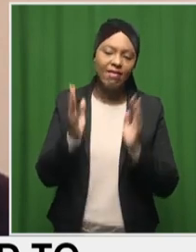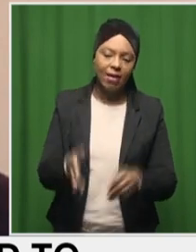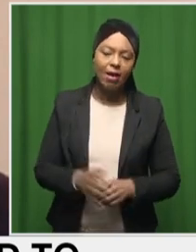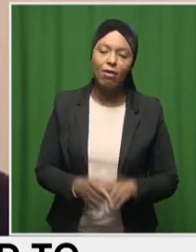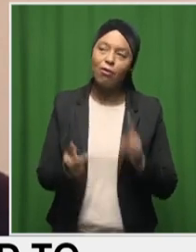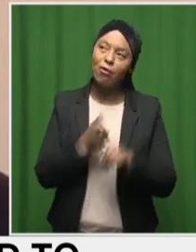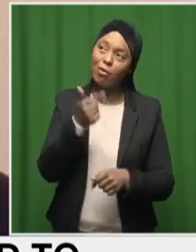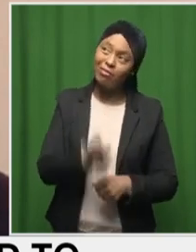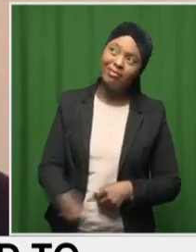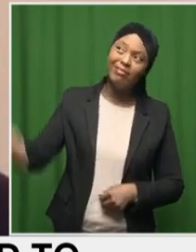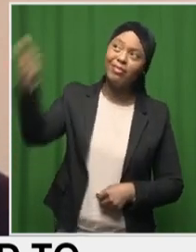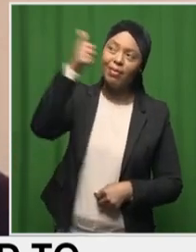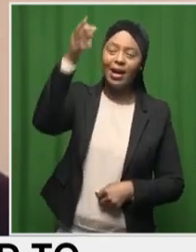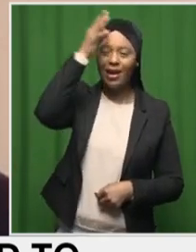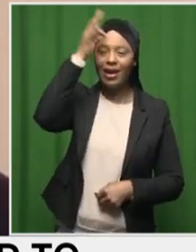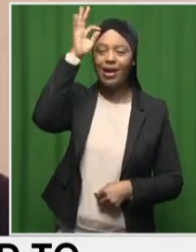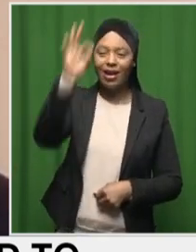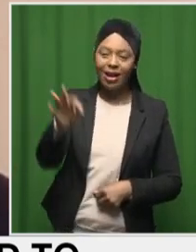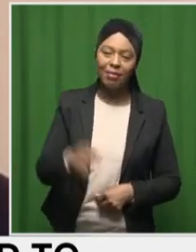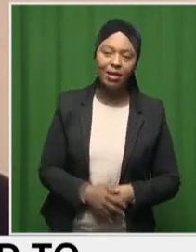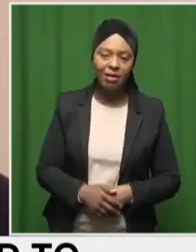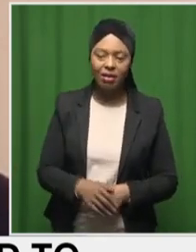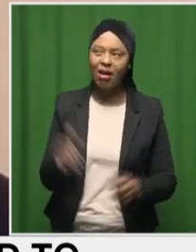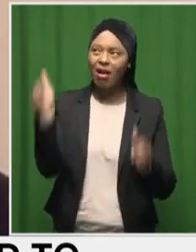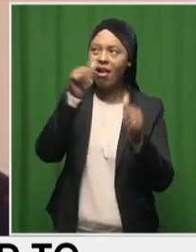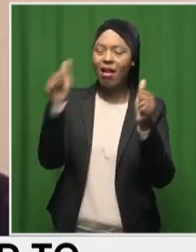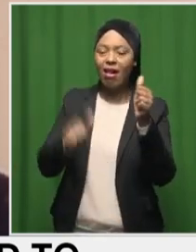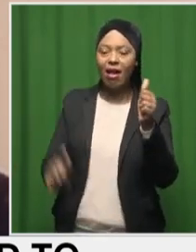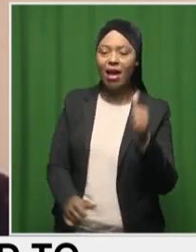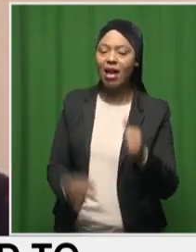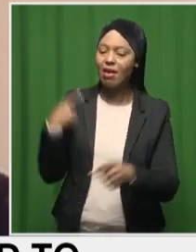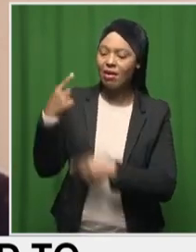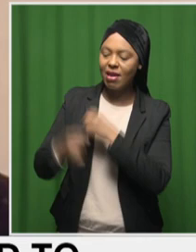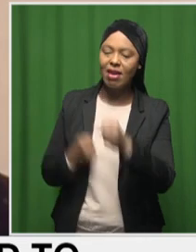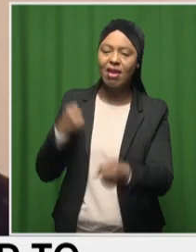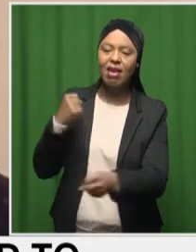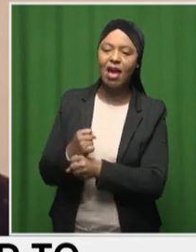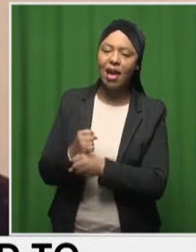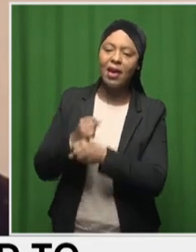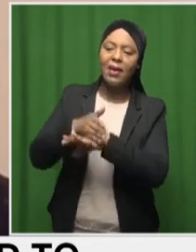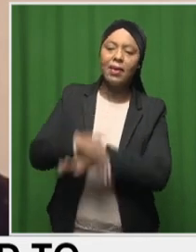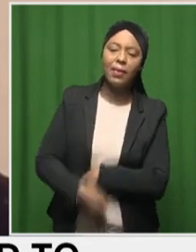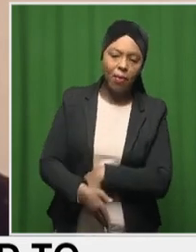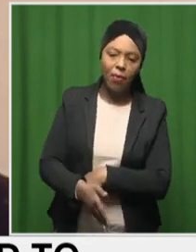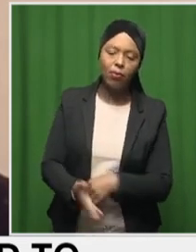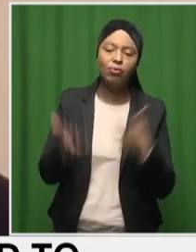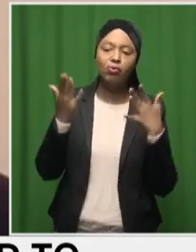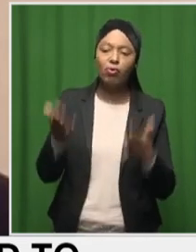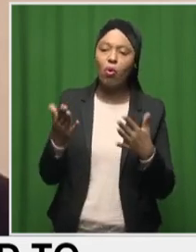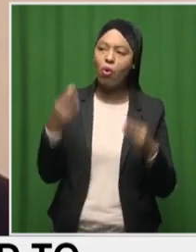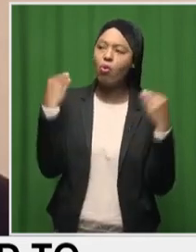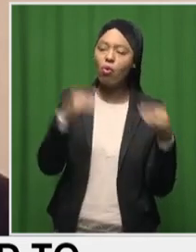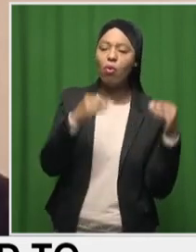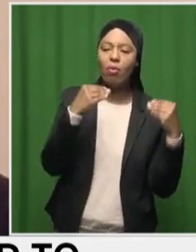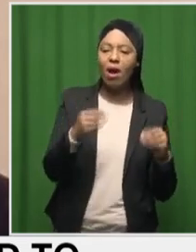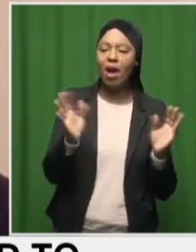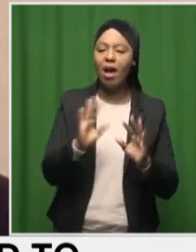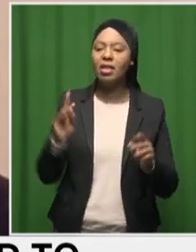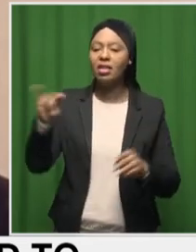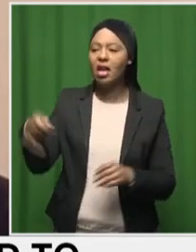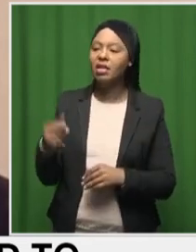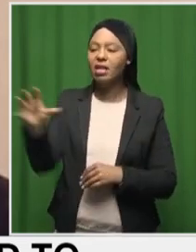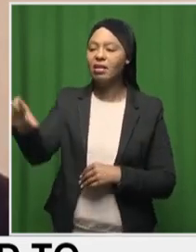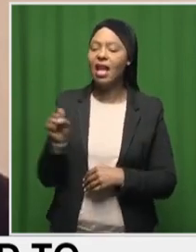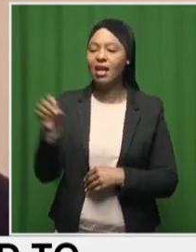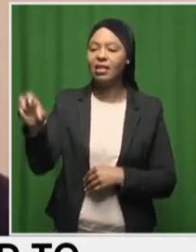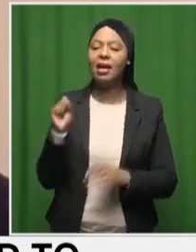government initially, and then over the past few years through not commissioning, but through omissioning. In other words, the